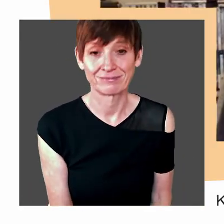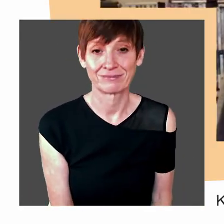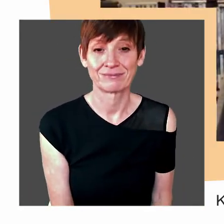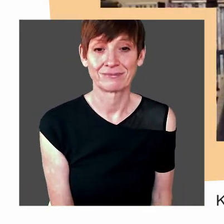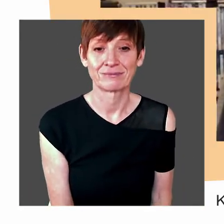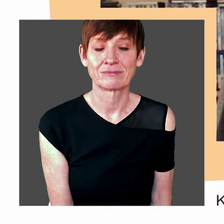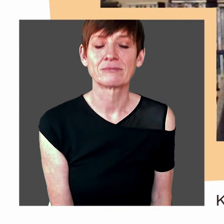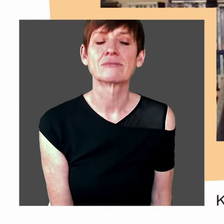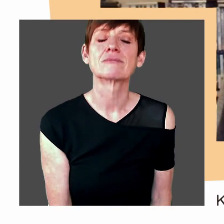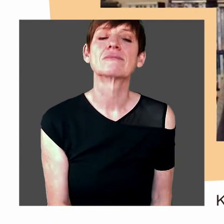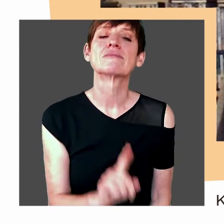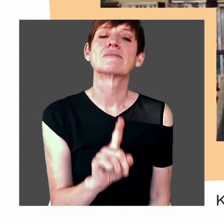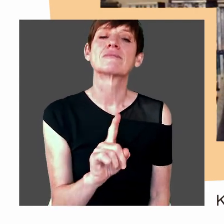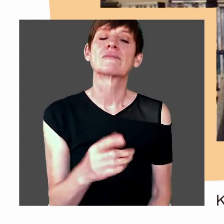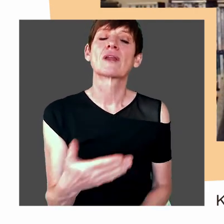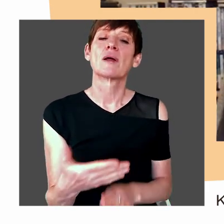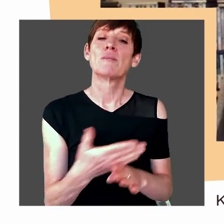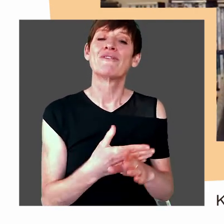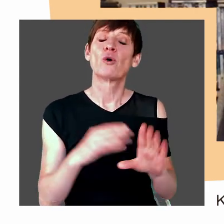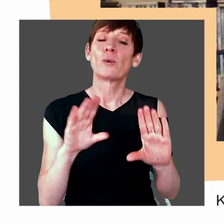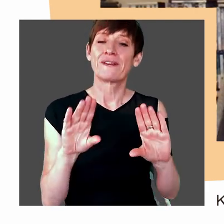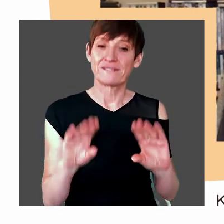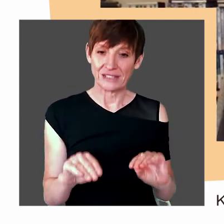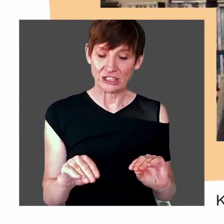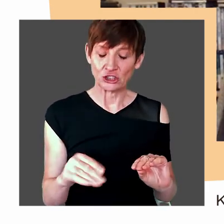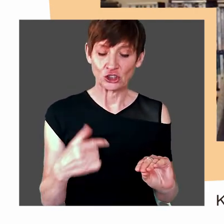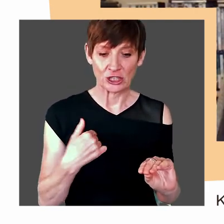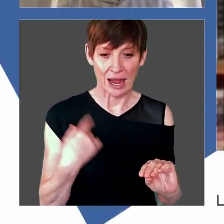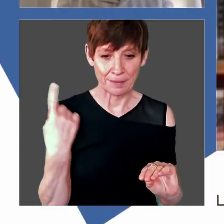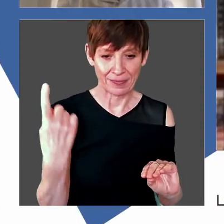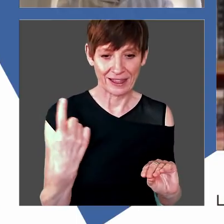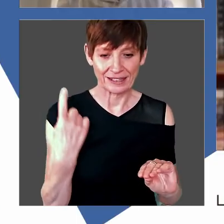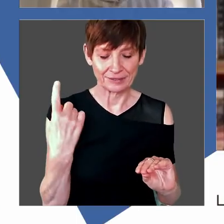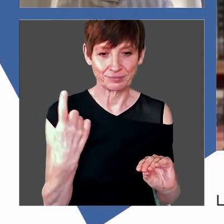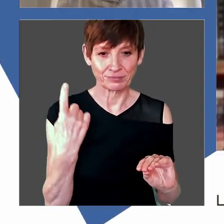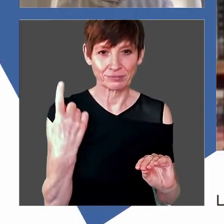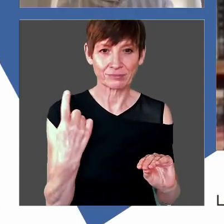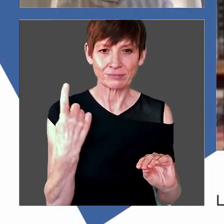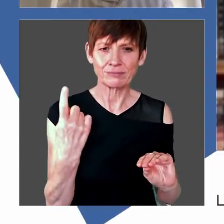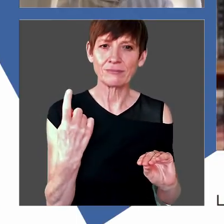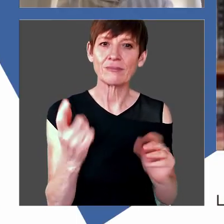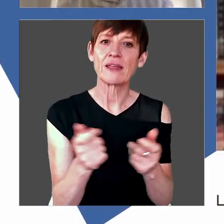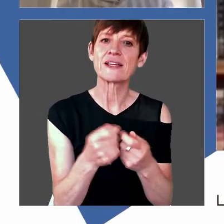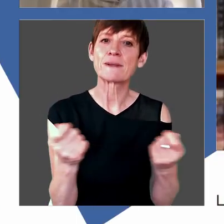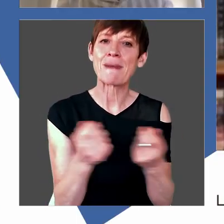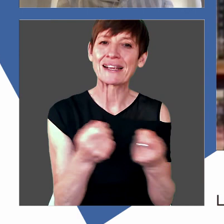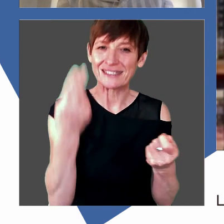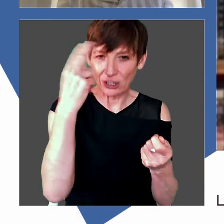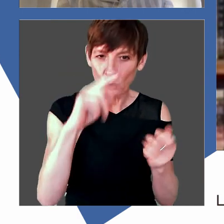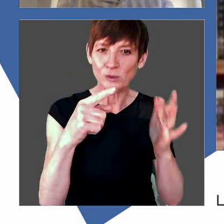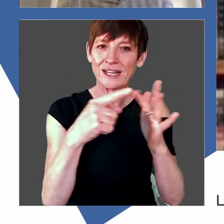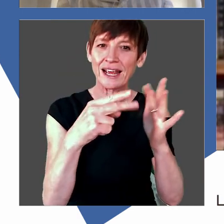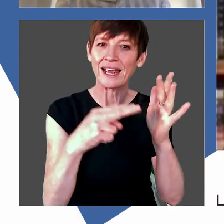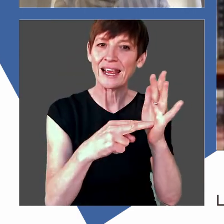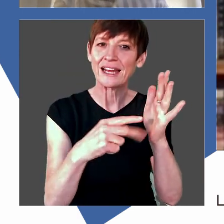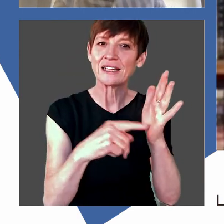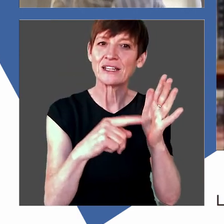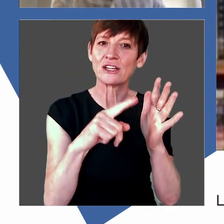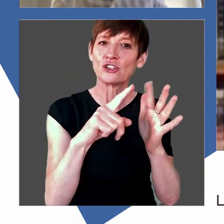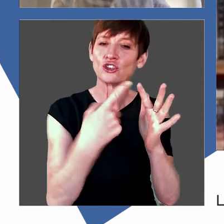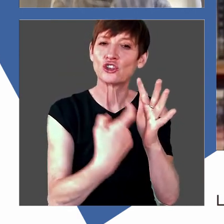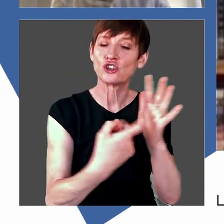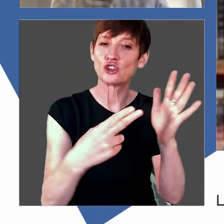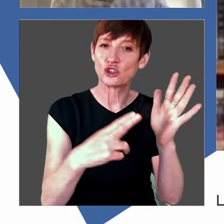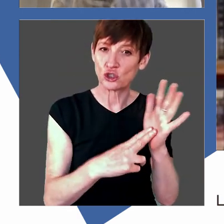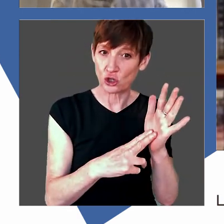Wow. Can I just, before we wrap up on this question, I was just thinking there's a magazine called Intern, and have a really great